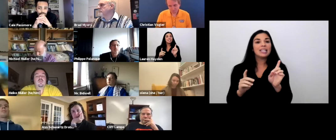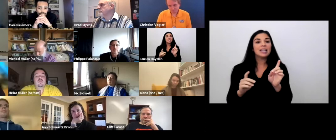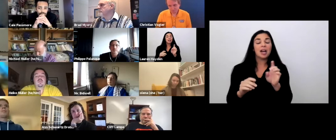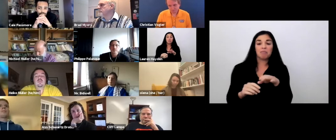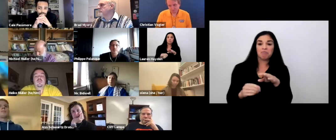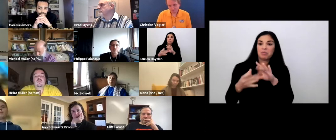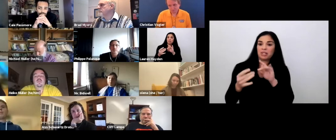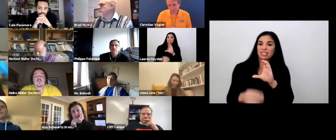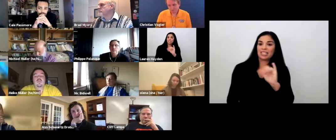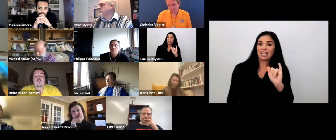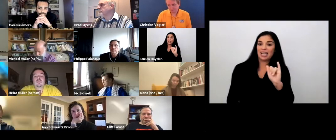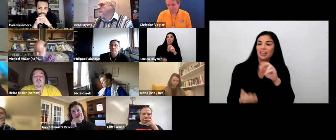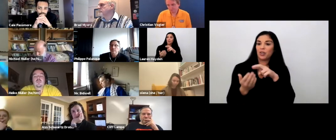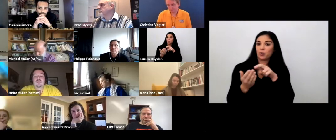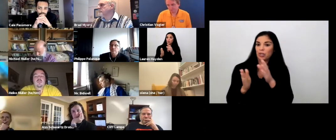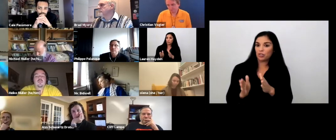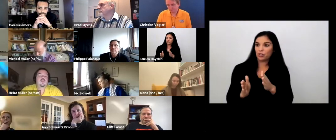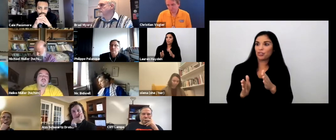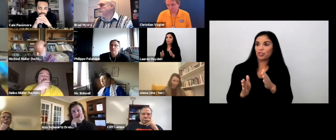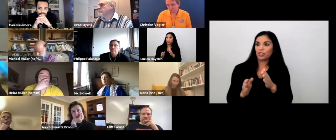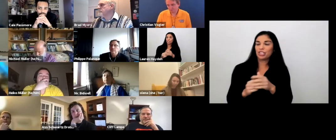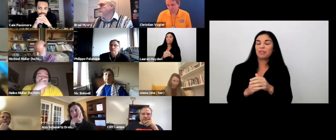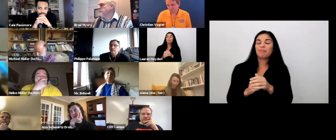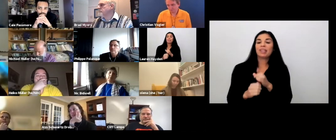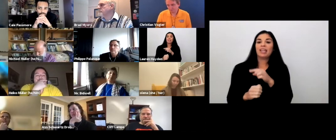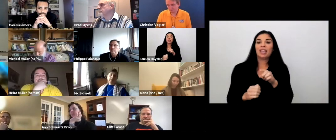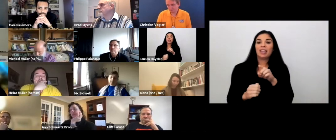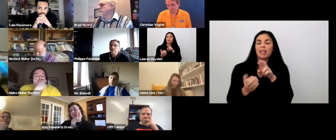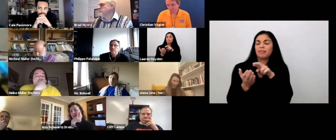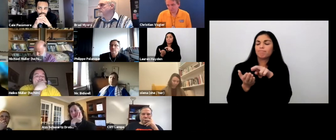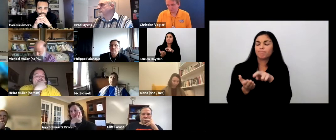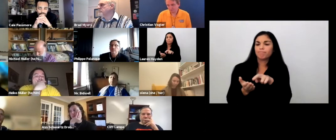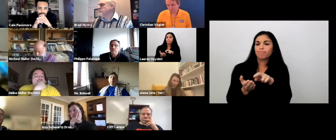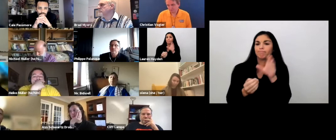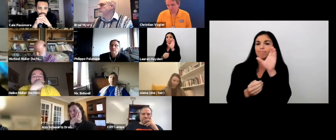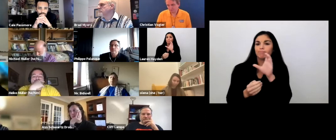researchers and practitioners' work, that looking at different designs,